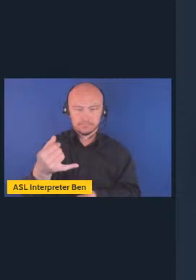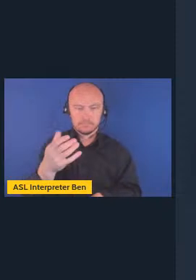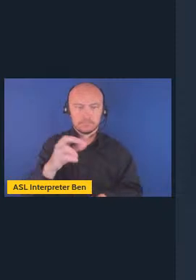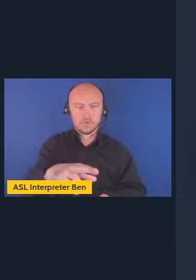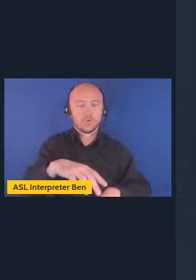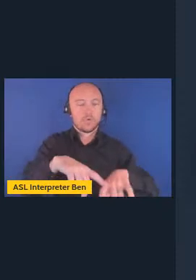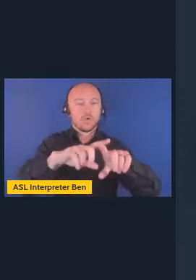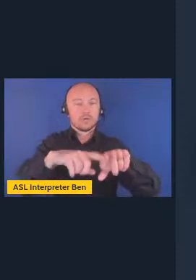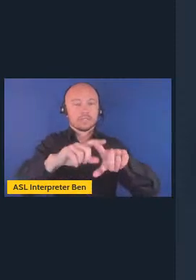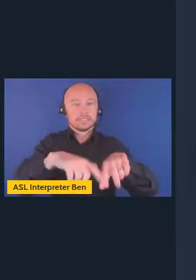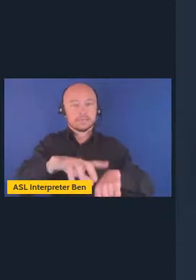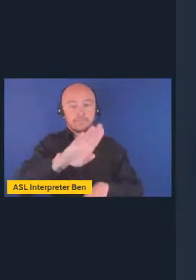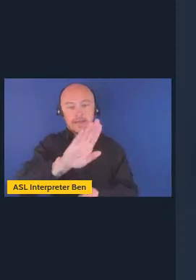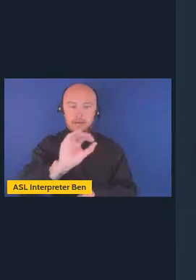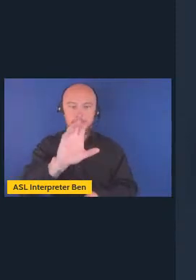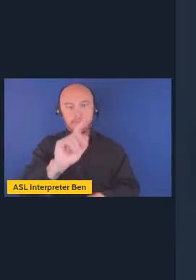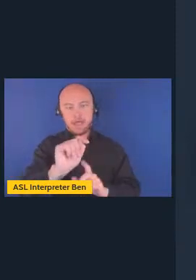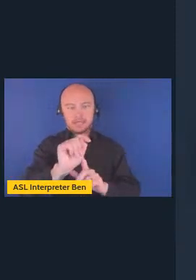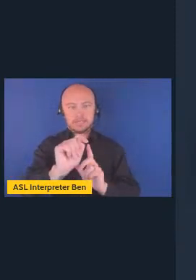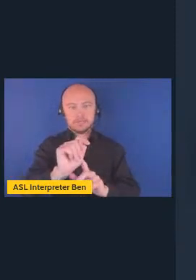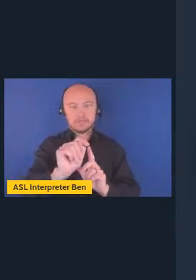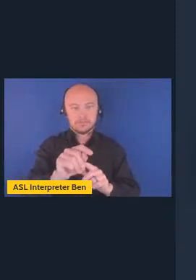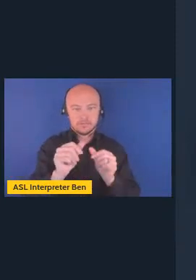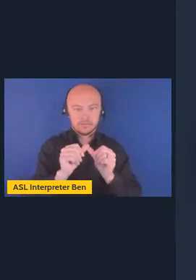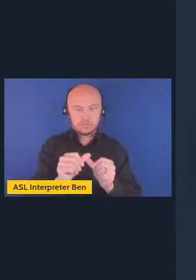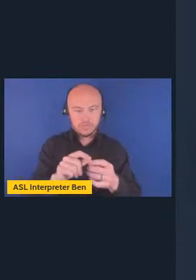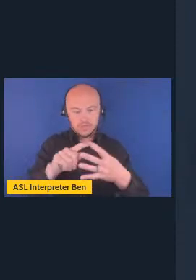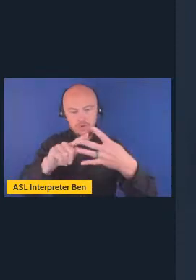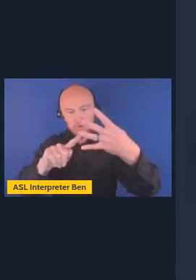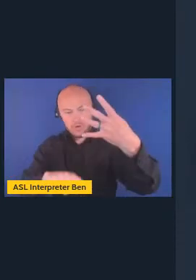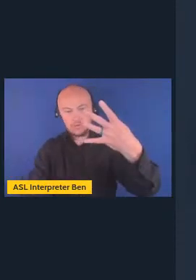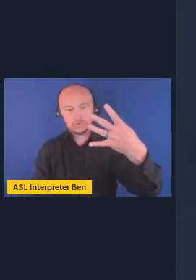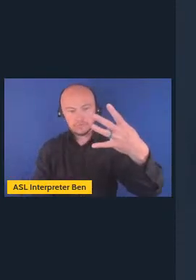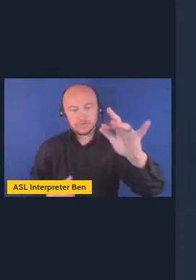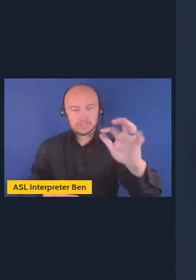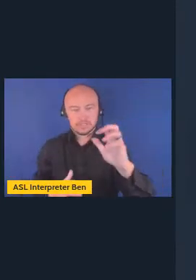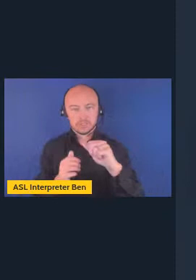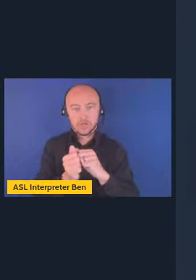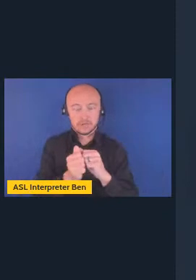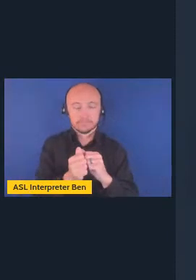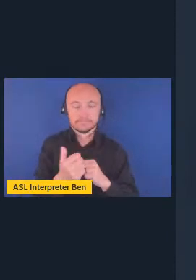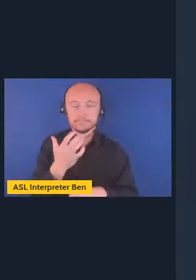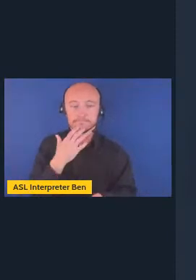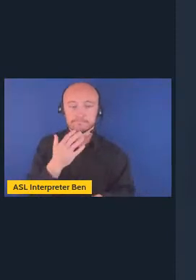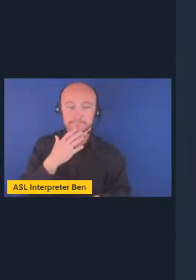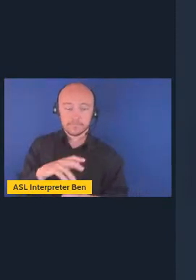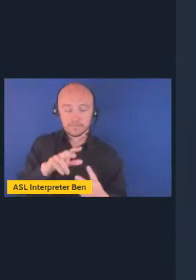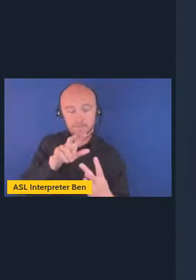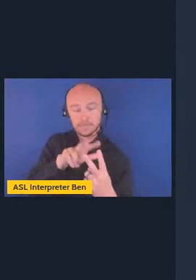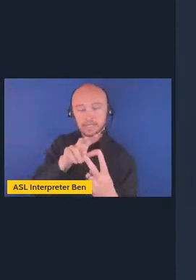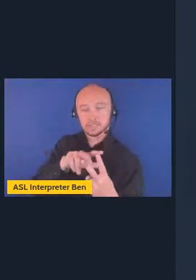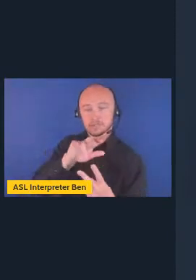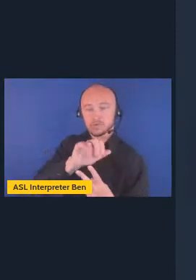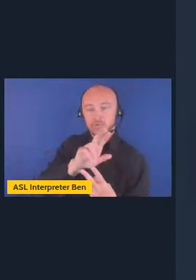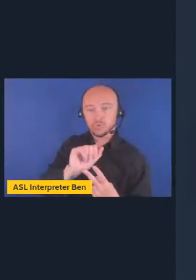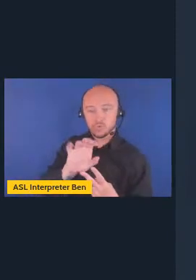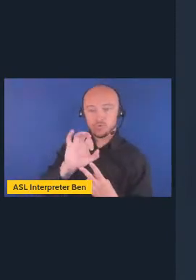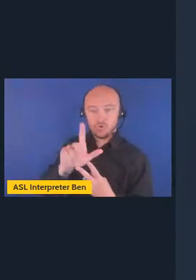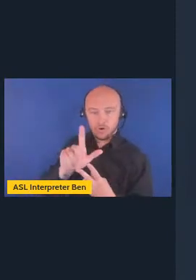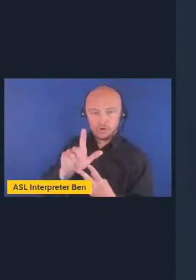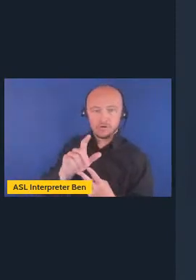Dependabot or Projen's built-in component to keep your dependencies up to date. And thanks to Juho and Carl, Projen now supports